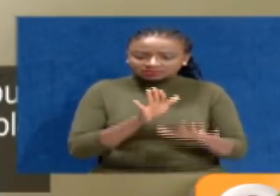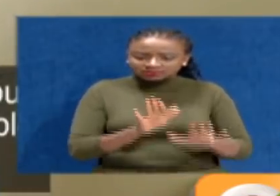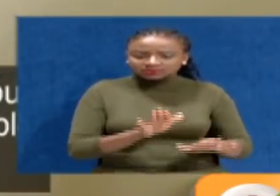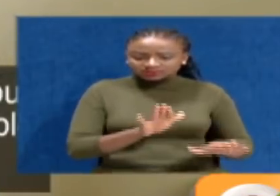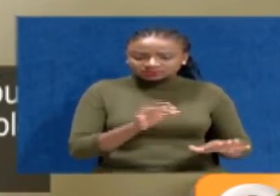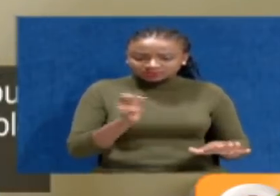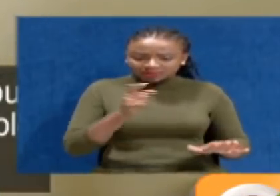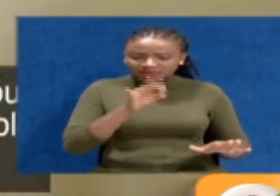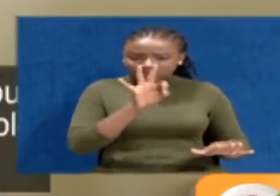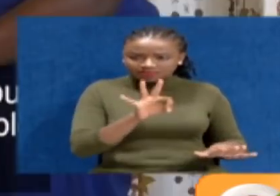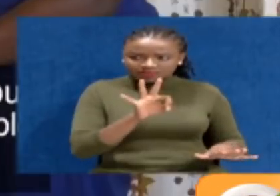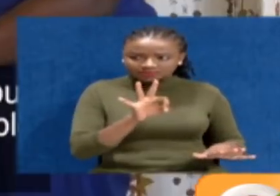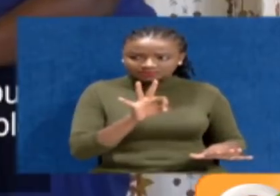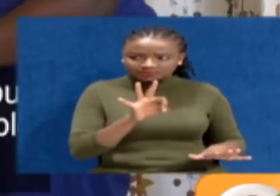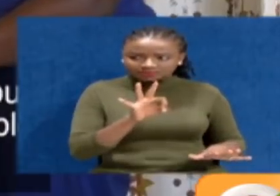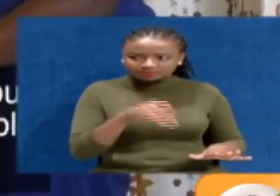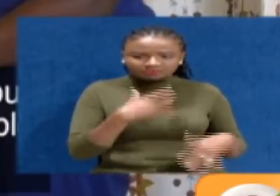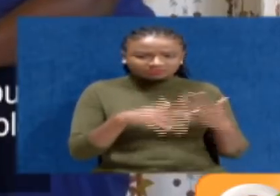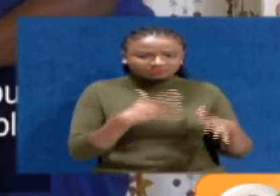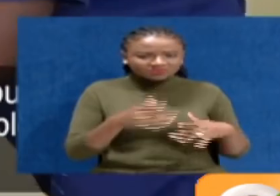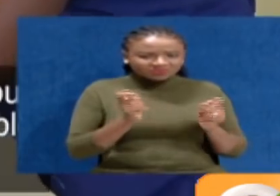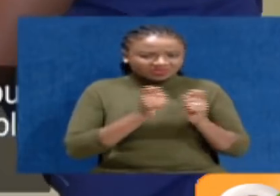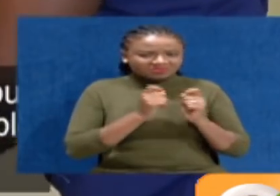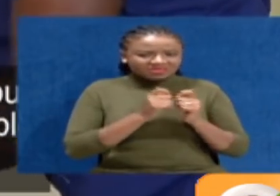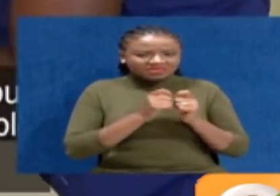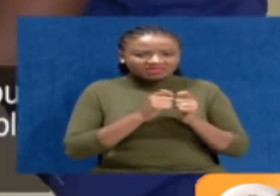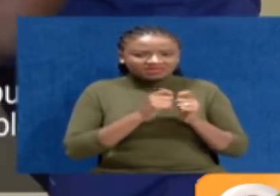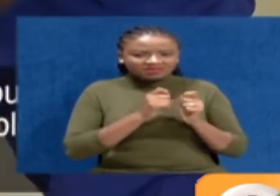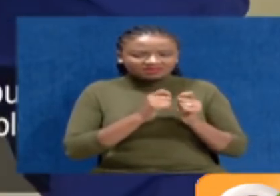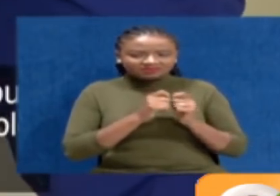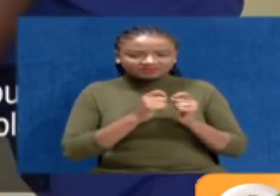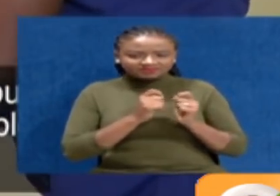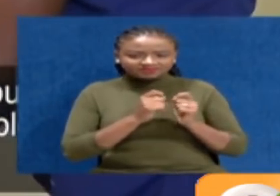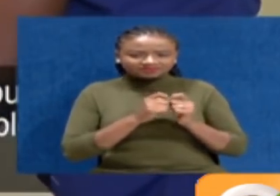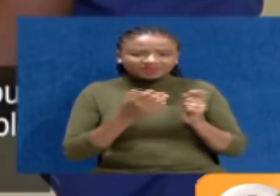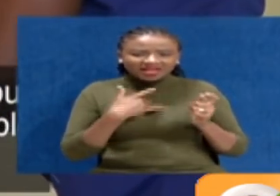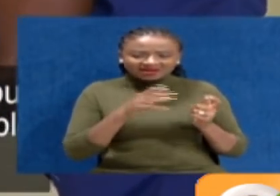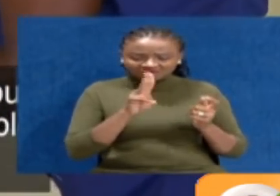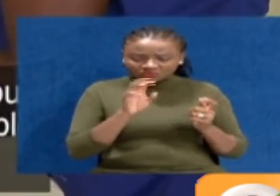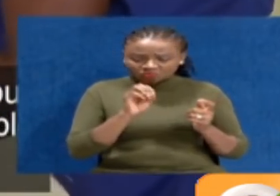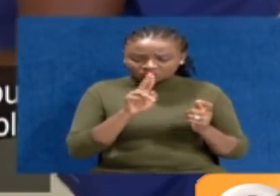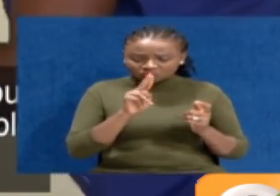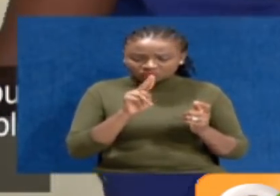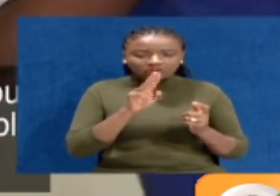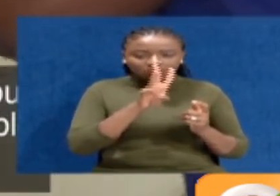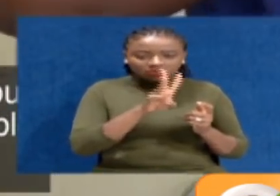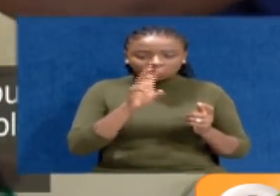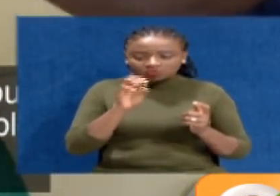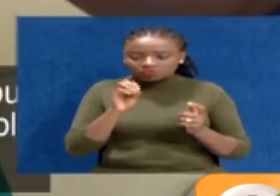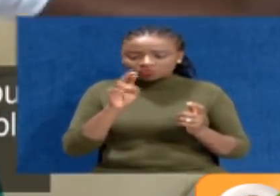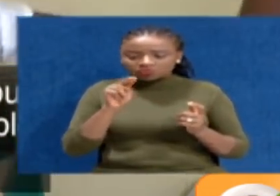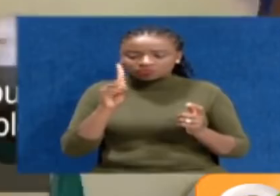for 3 months. Nikapata vinonda. Silitokesea mkuu. Juu siku hiyo si kwa